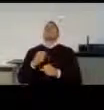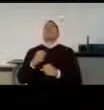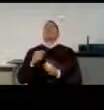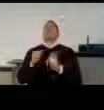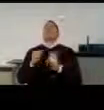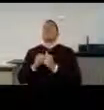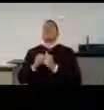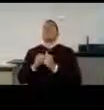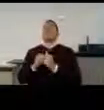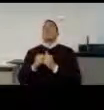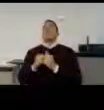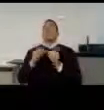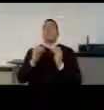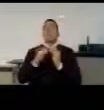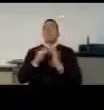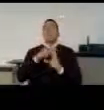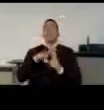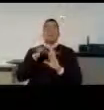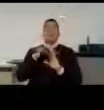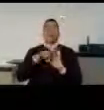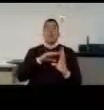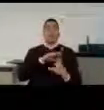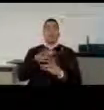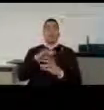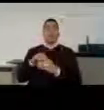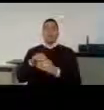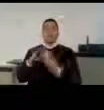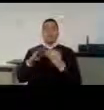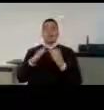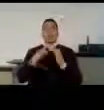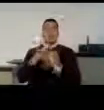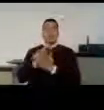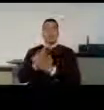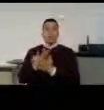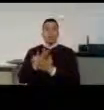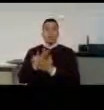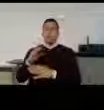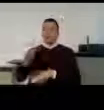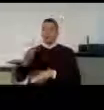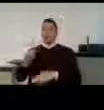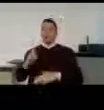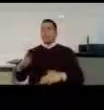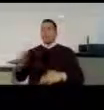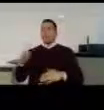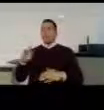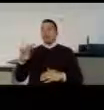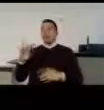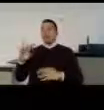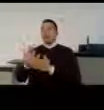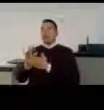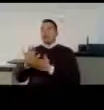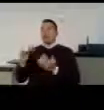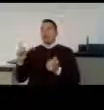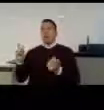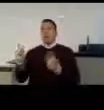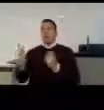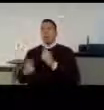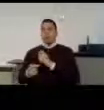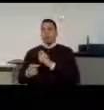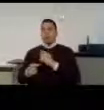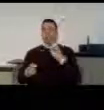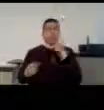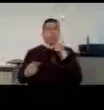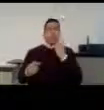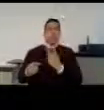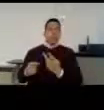of programs and bringing more programs into the community schools, that District 75 schools have shifted. And so